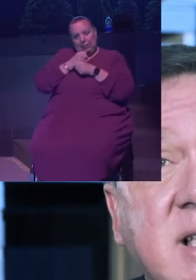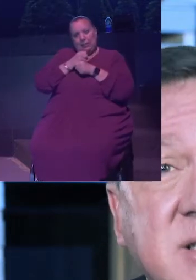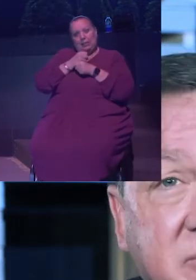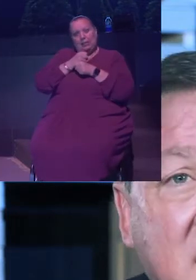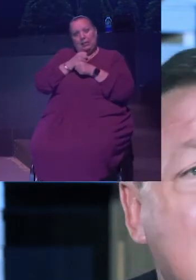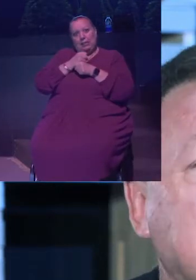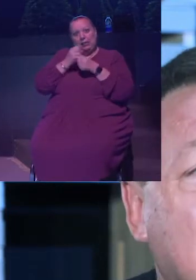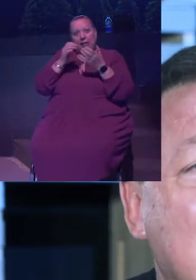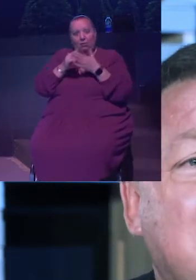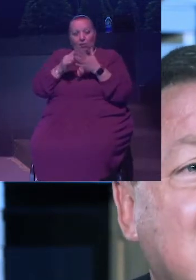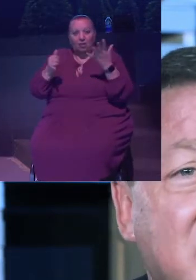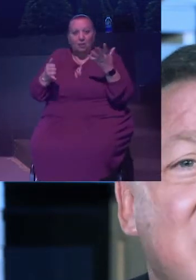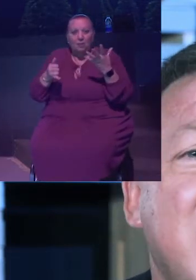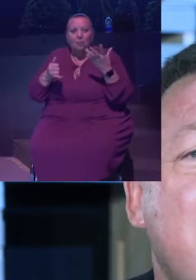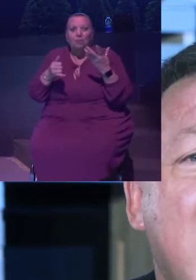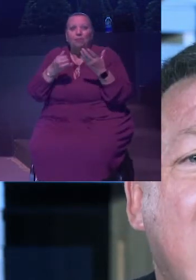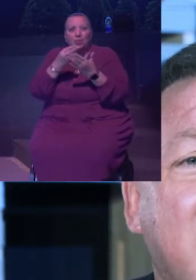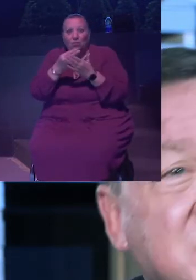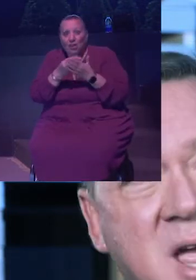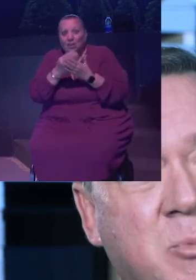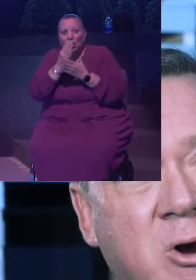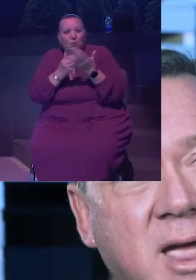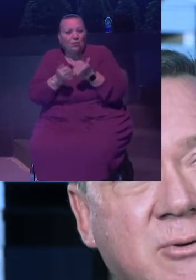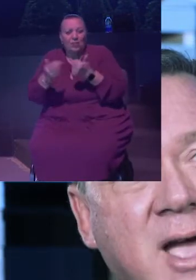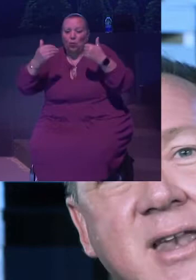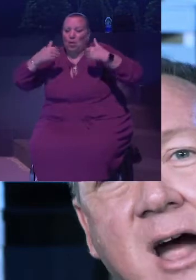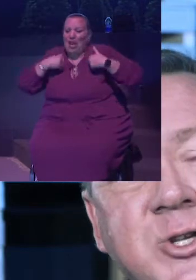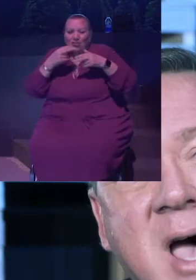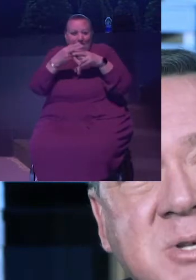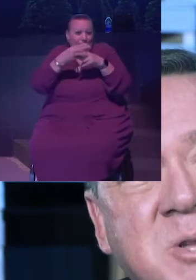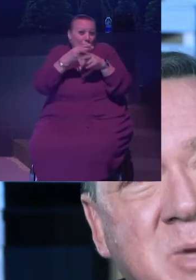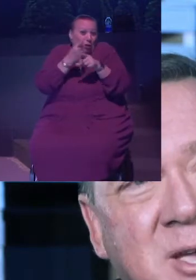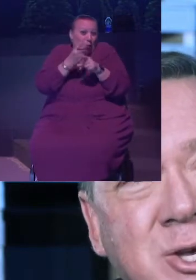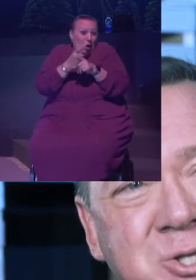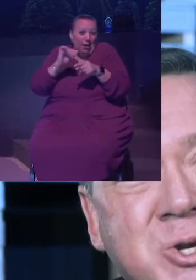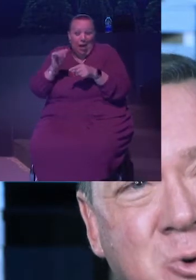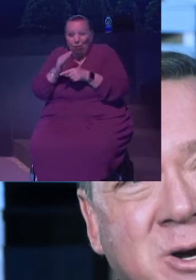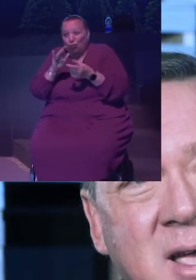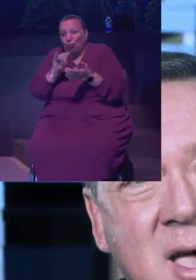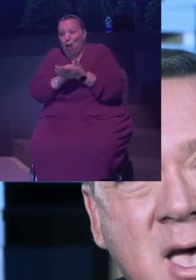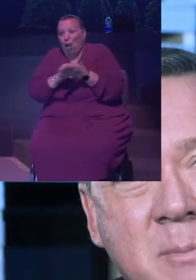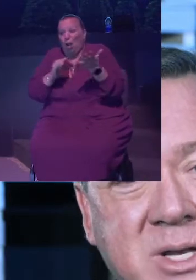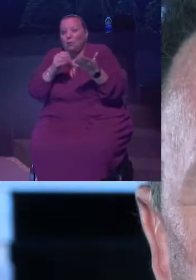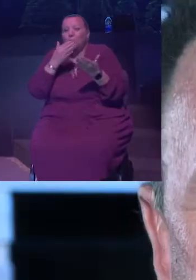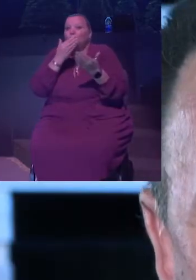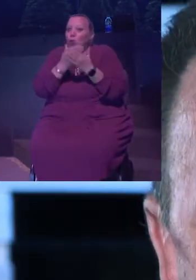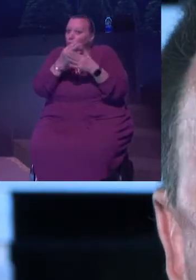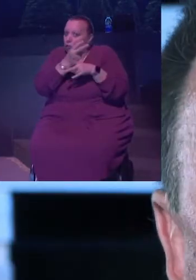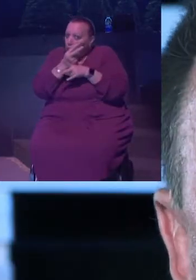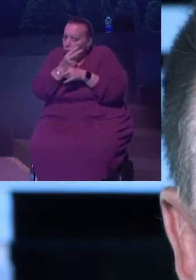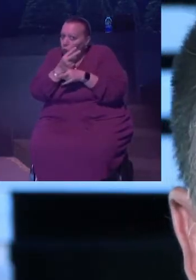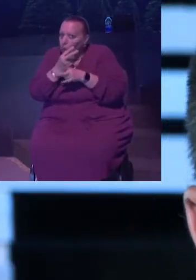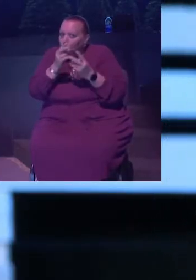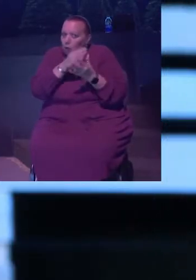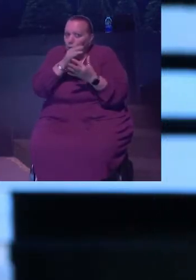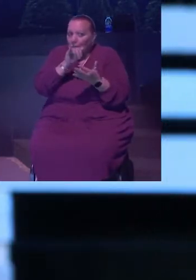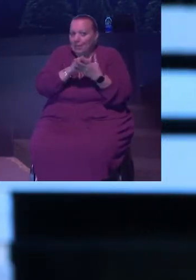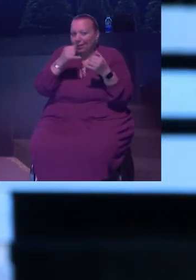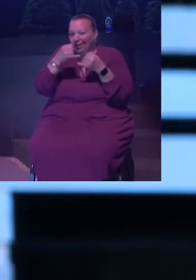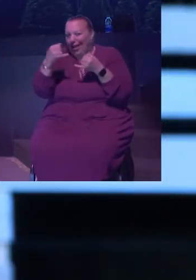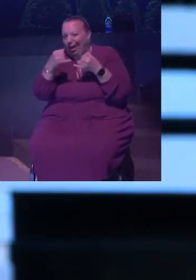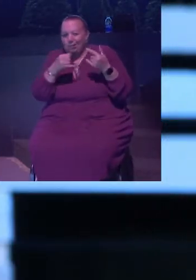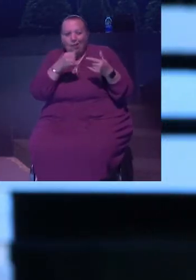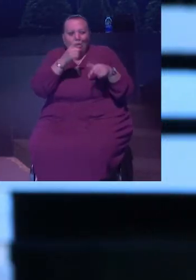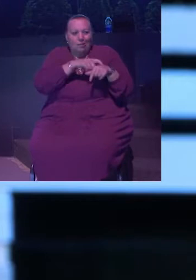in the assets, the financial aspect of everything we have is temporary, right? Our job is to be a good steward between the dash, right? The time